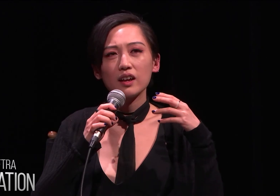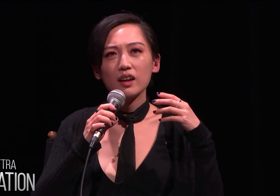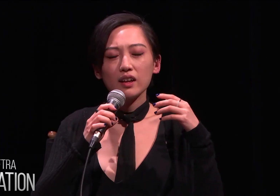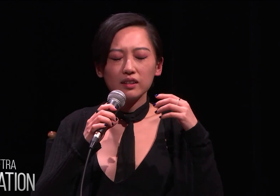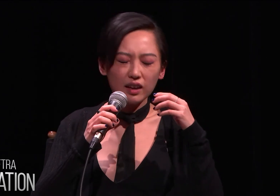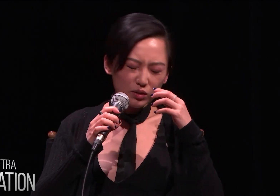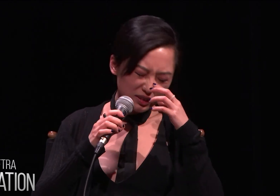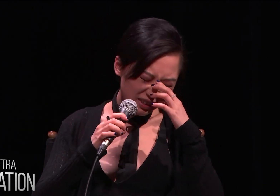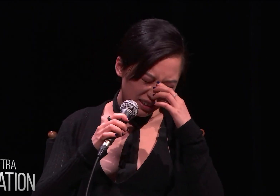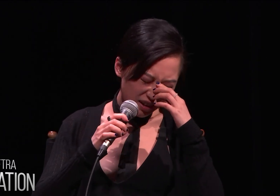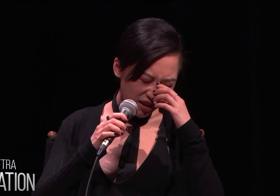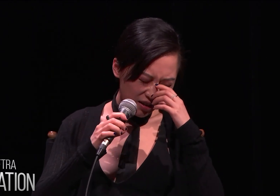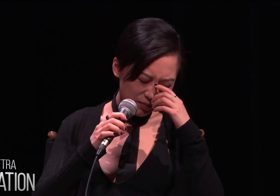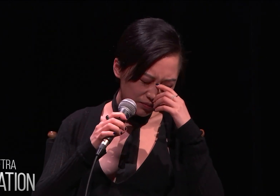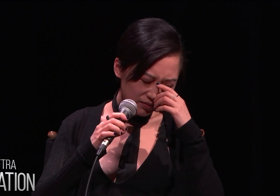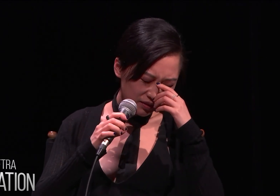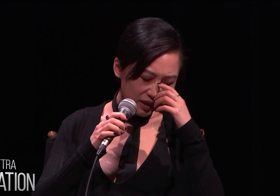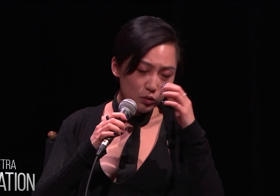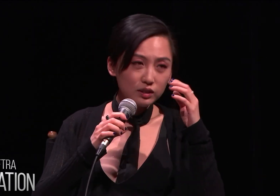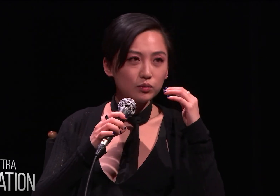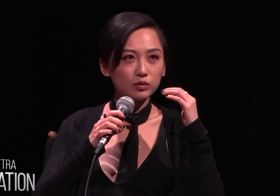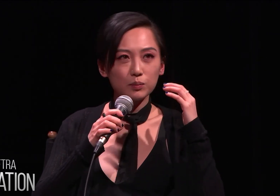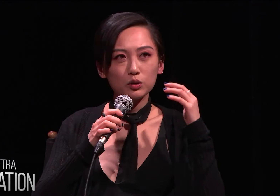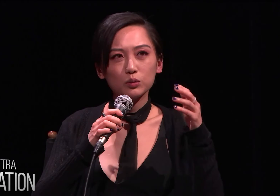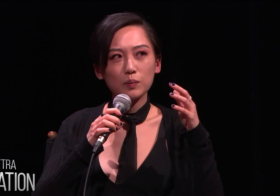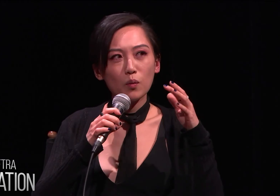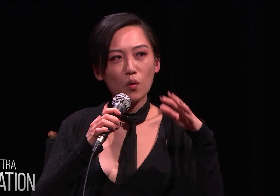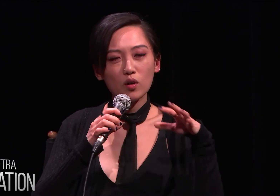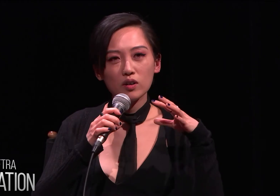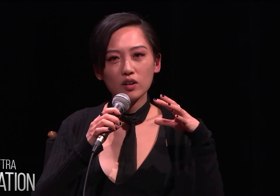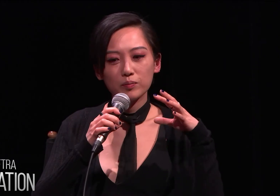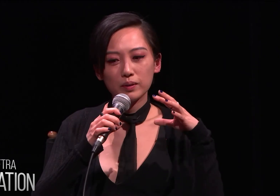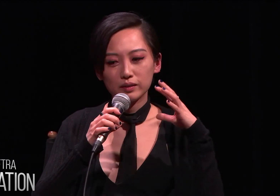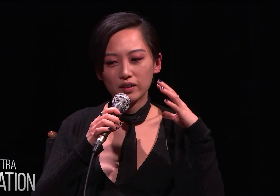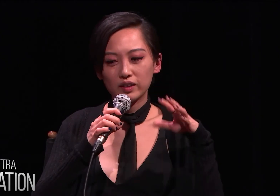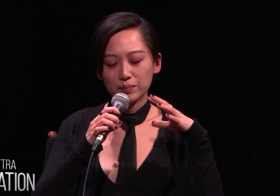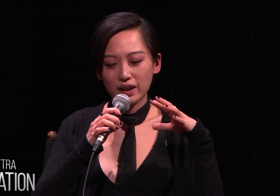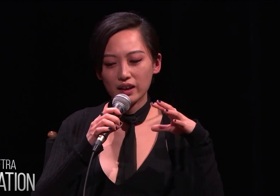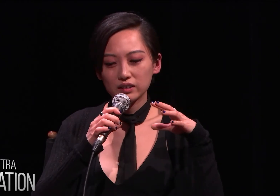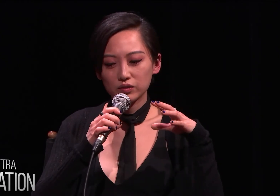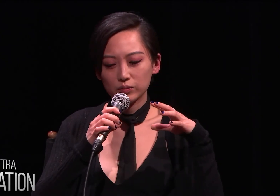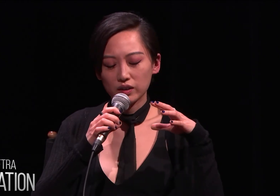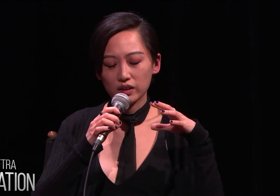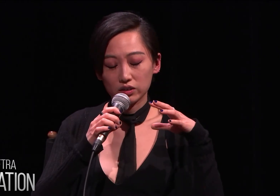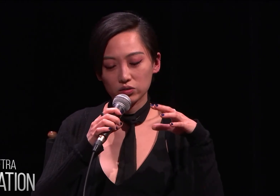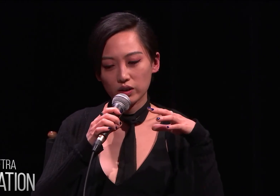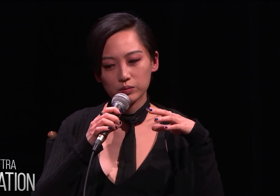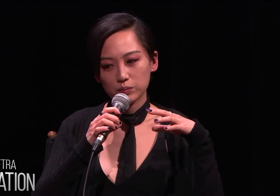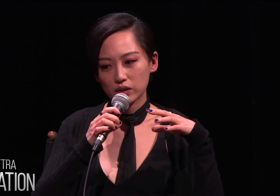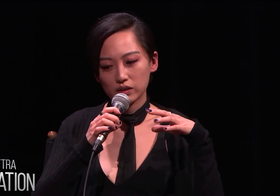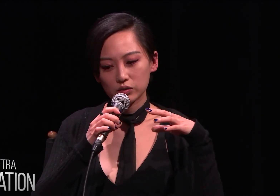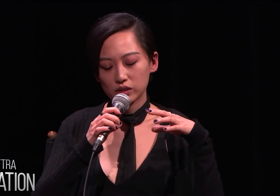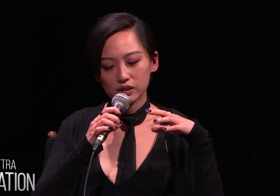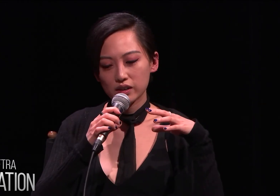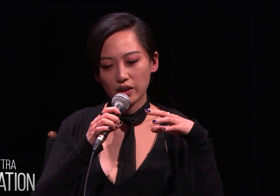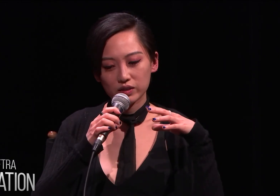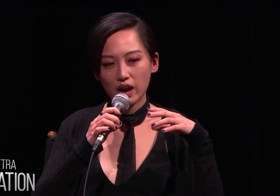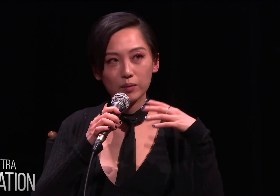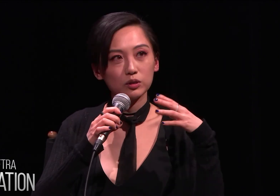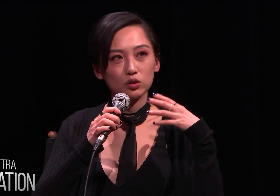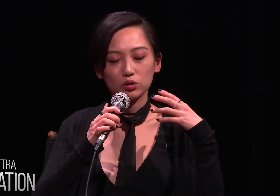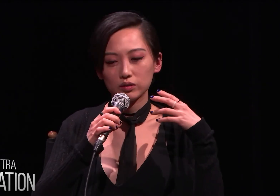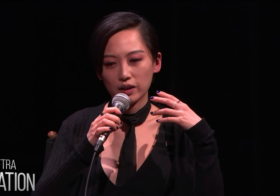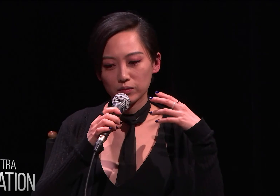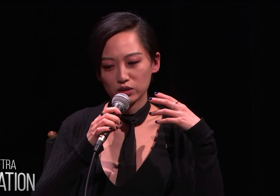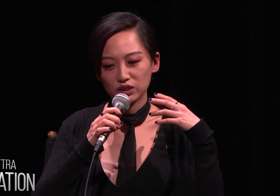thing. That was like, it was supposed to be more of the plant from in the script, but it just didn't have